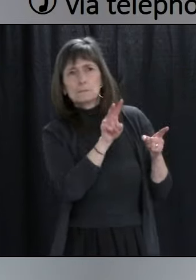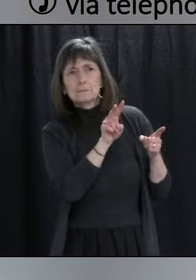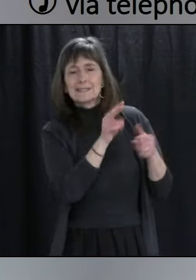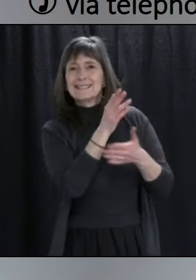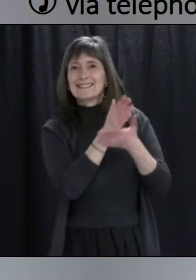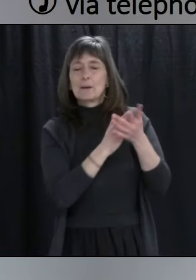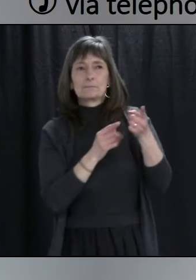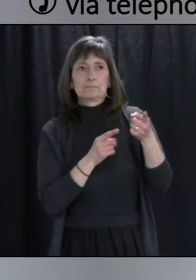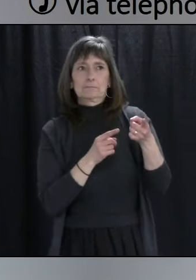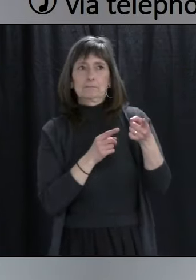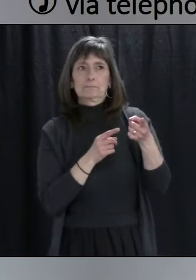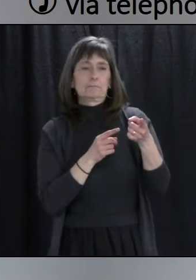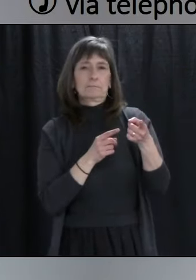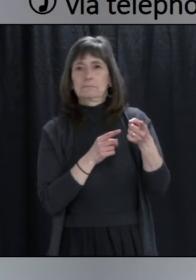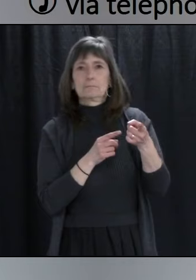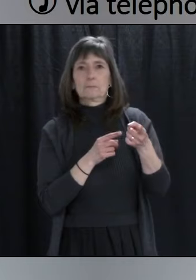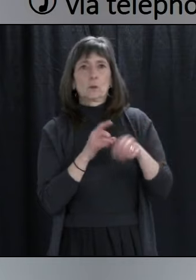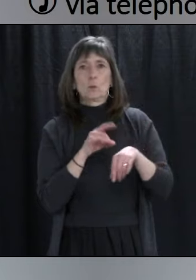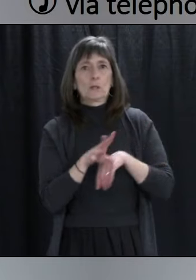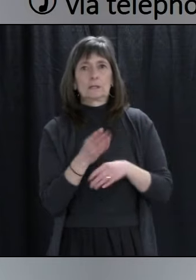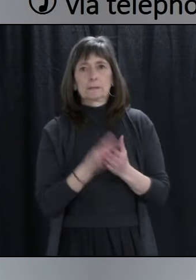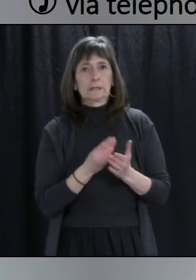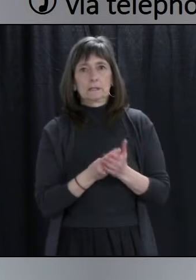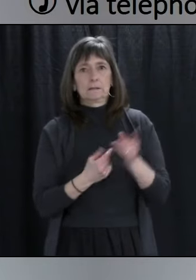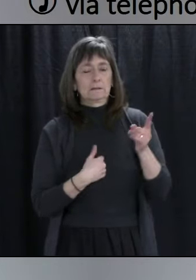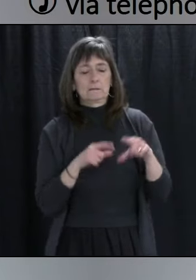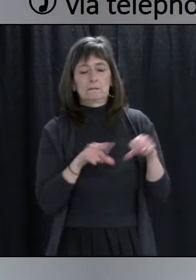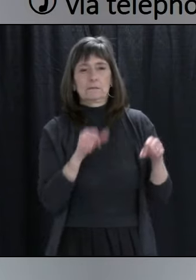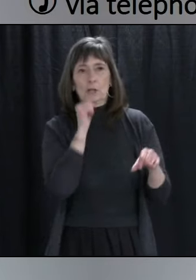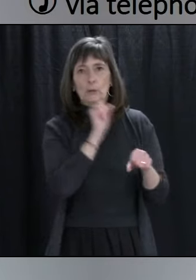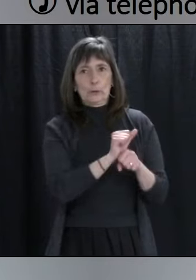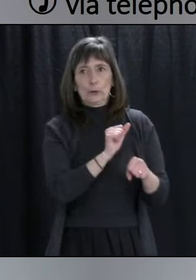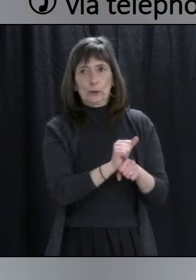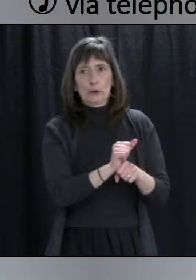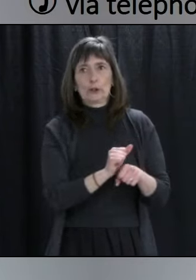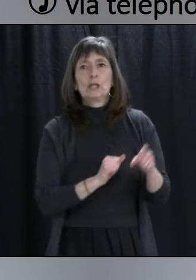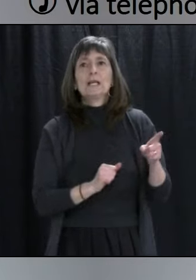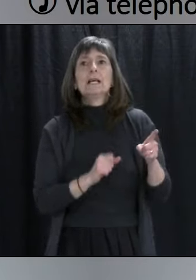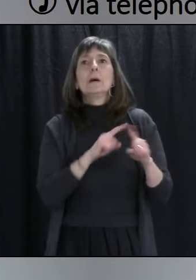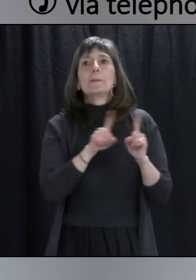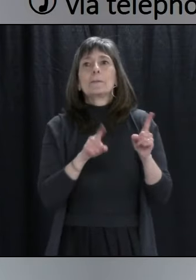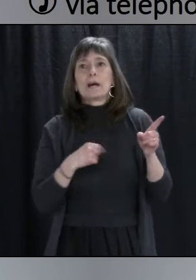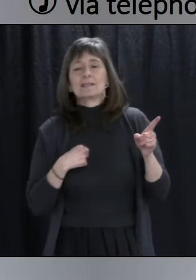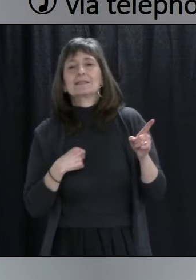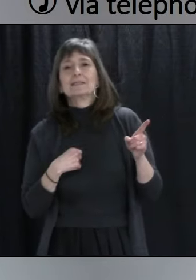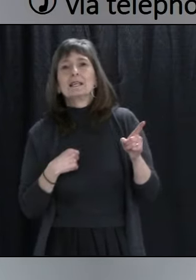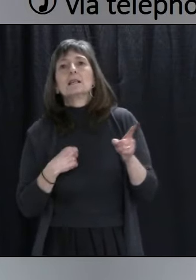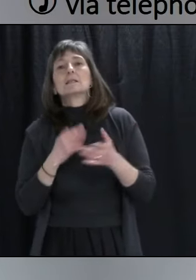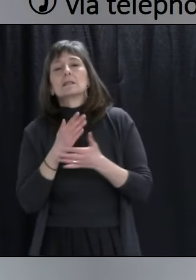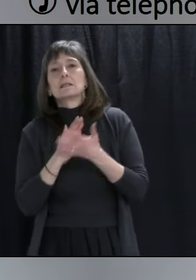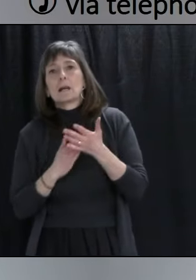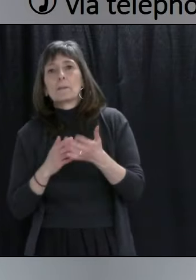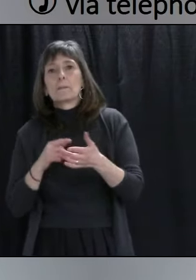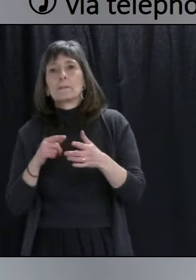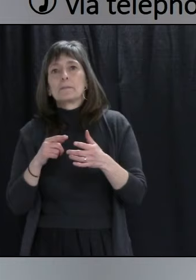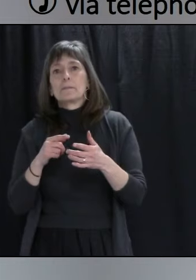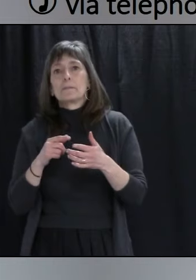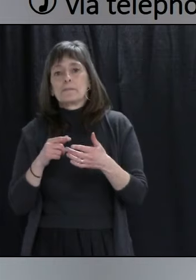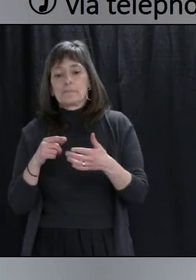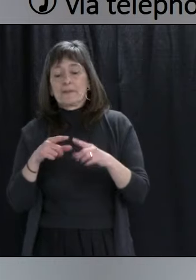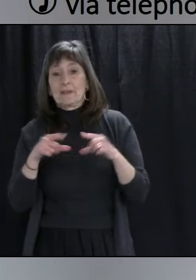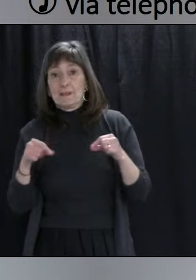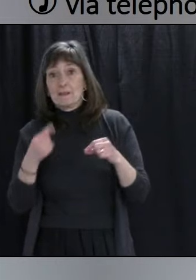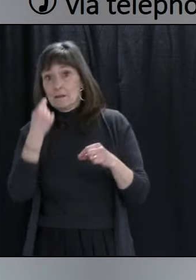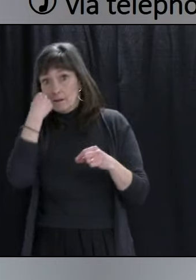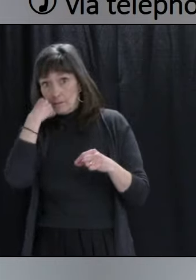worth the effort of buying them. But once serology becomes accepted and available, that might answer your question to go backwards